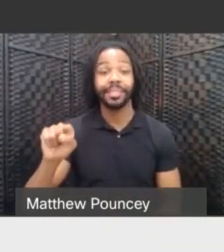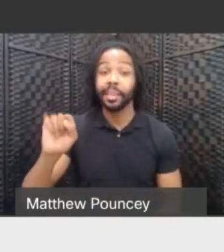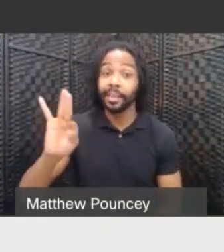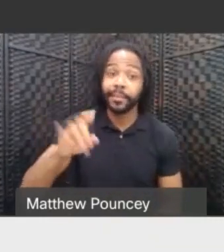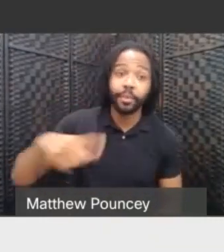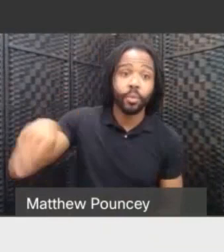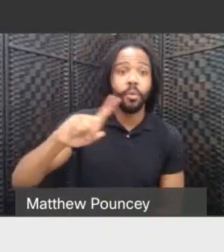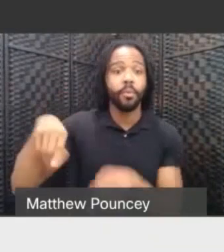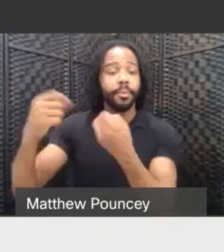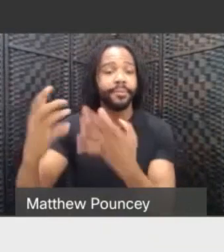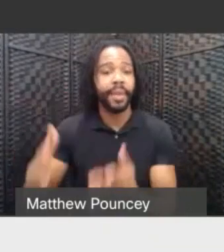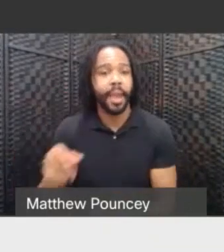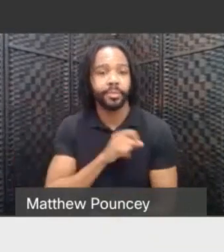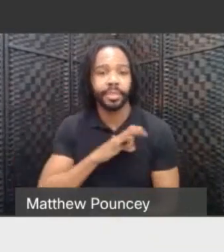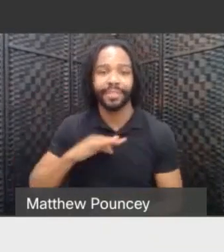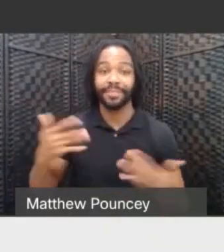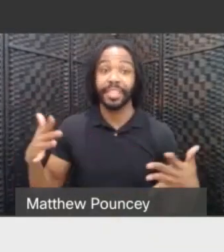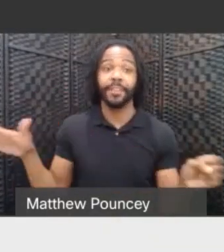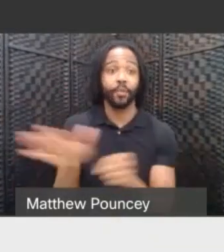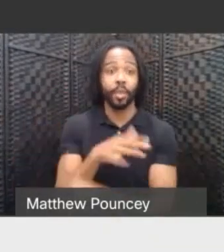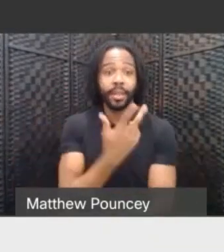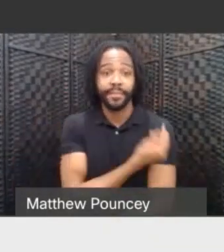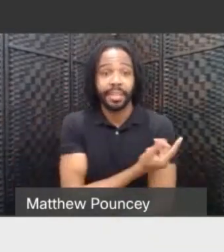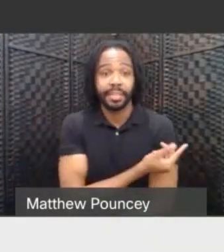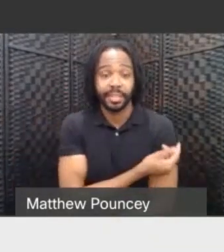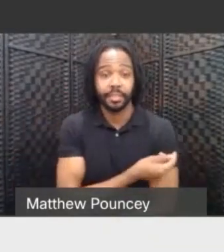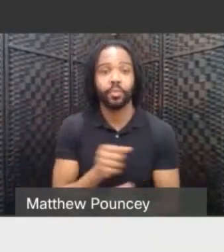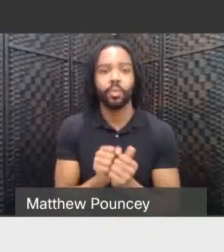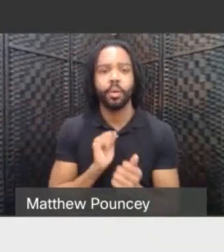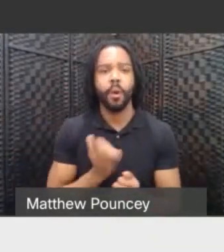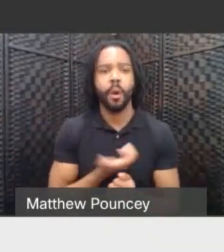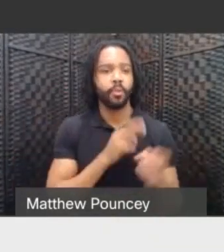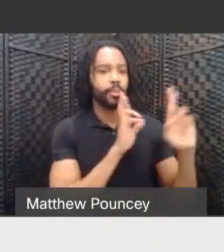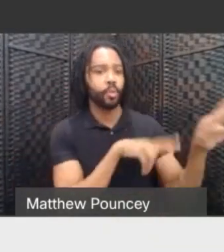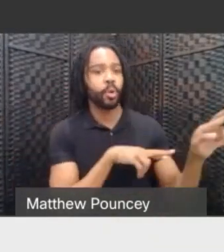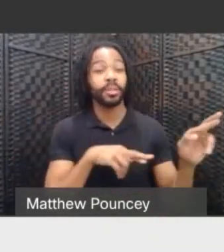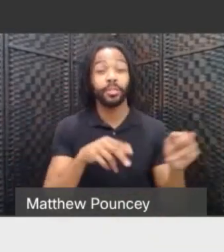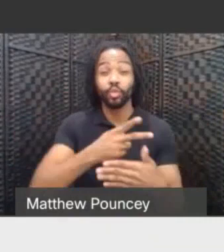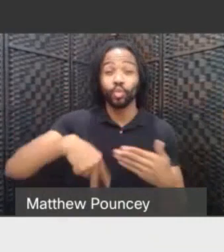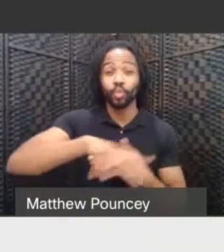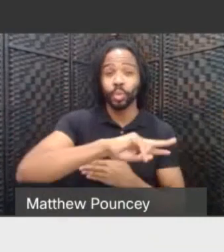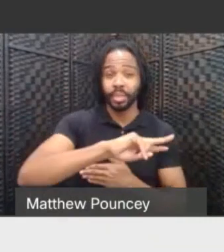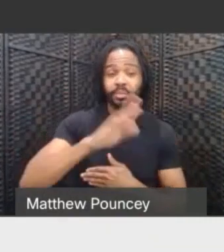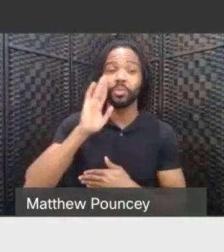vaccinated with our report in 2 weeks.